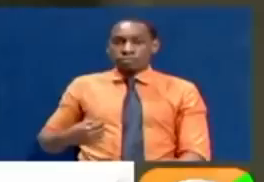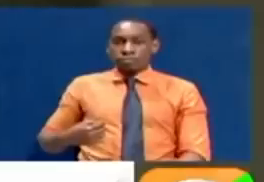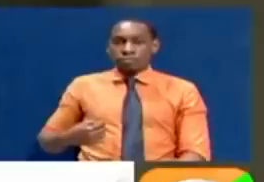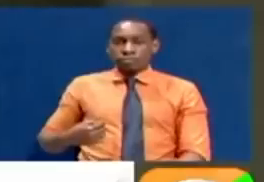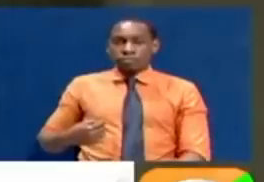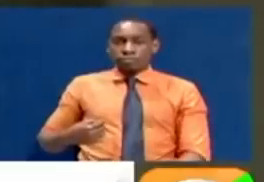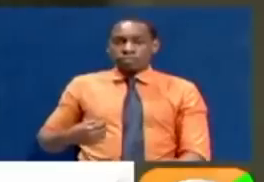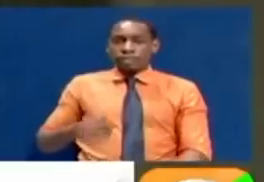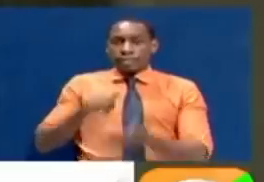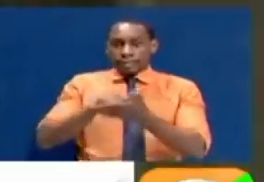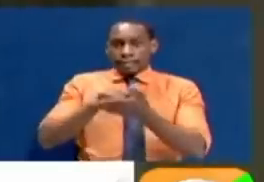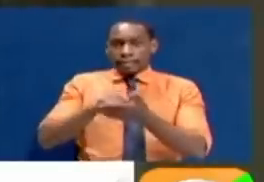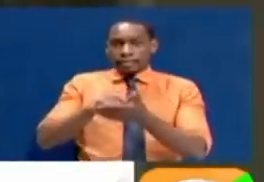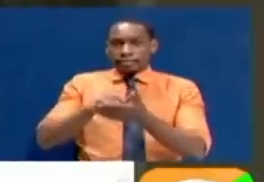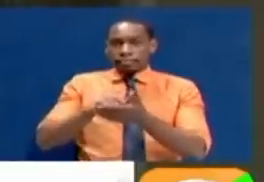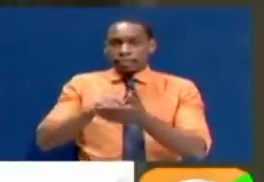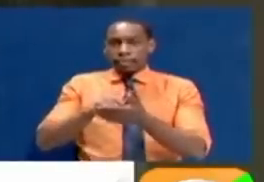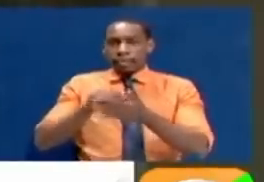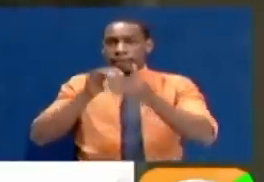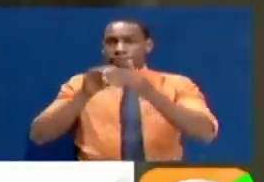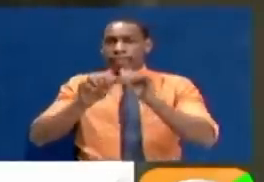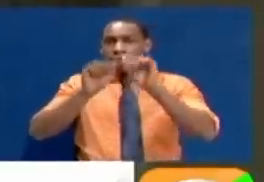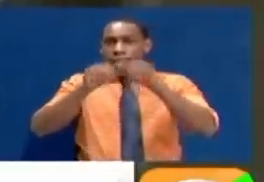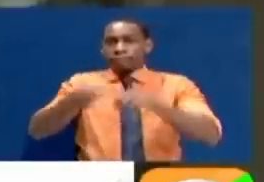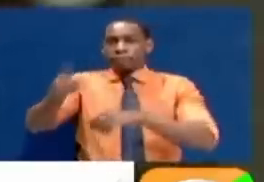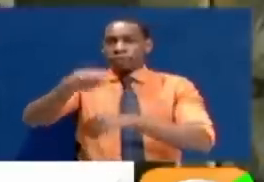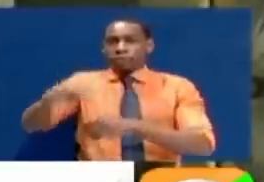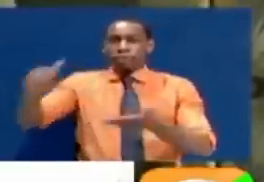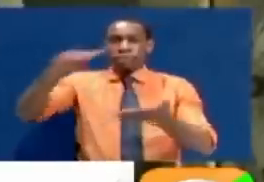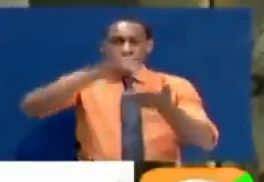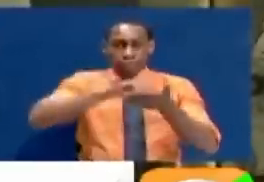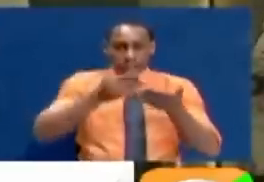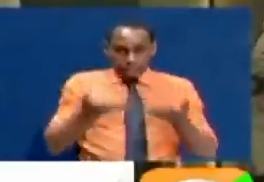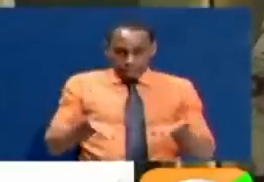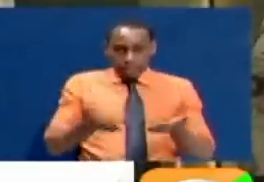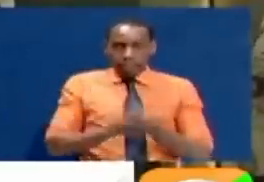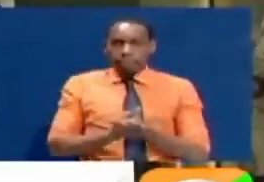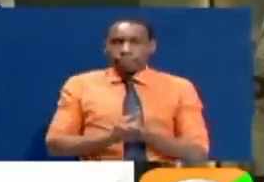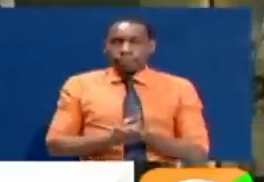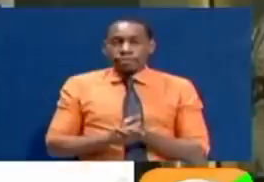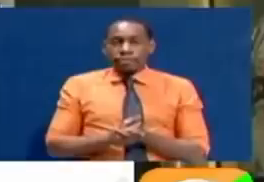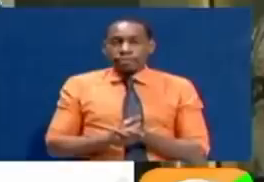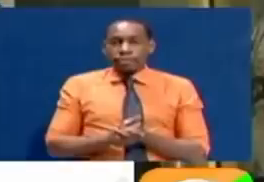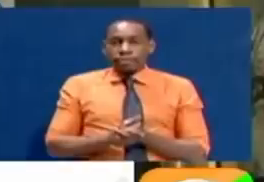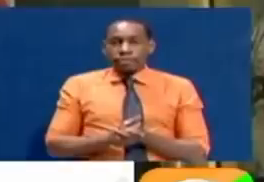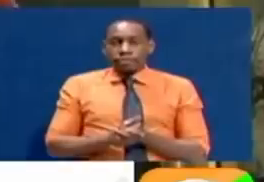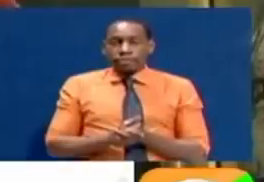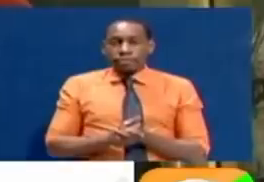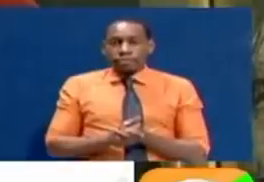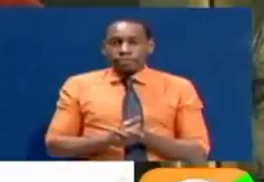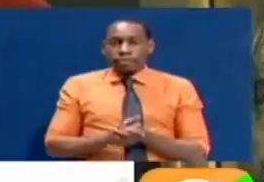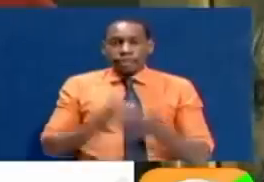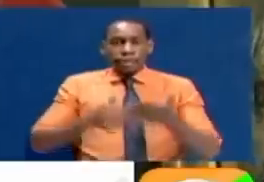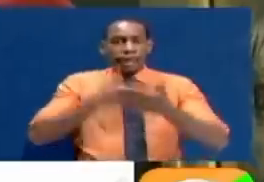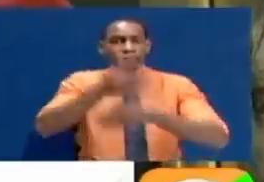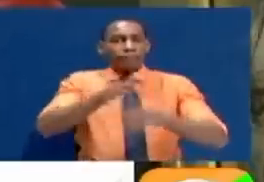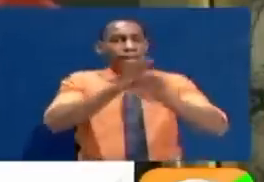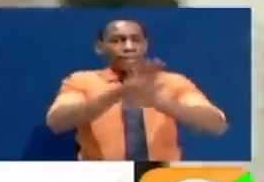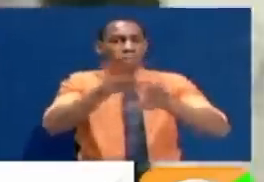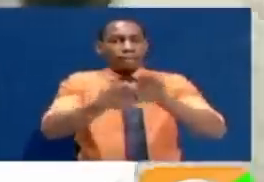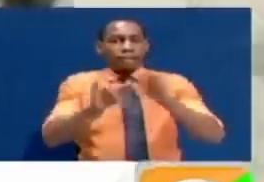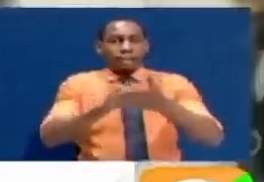that made us come back here. So after all that has happened...